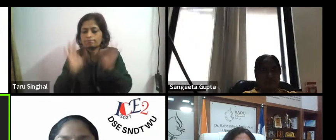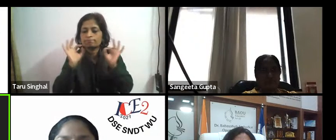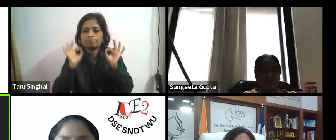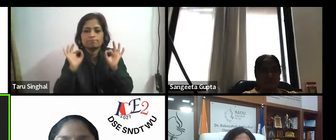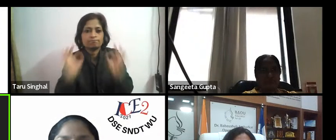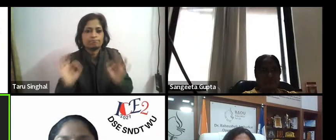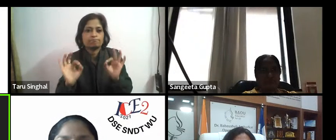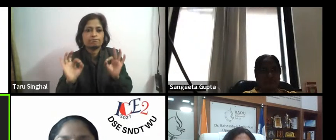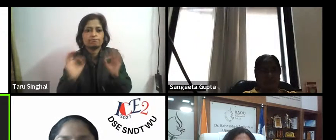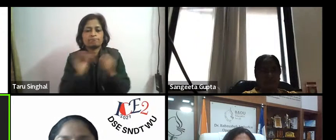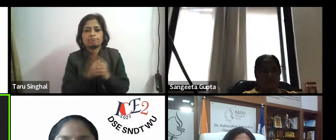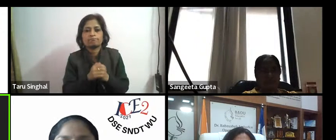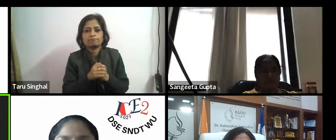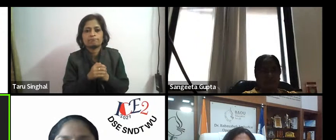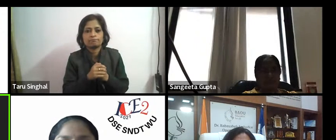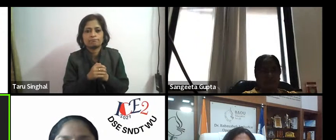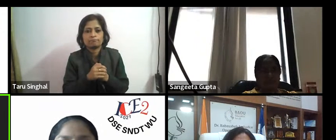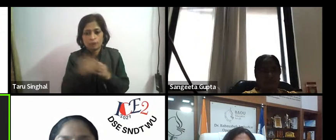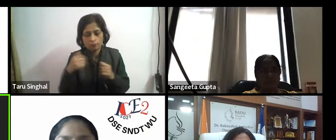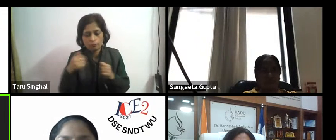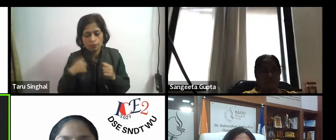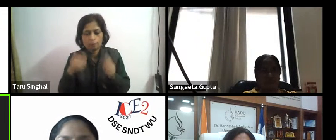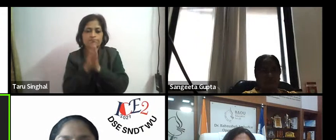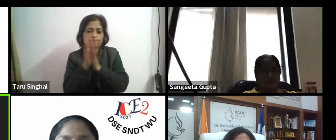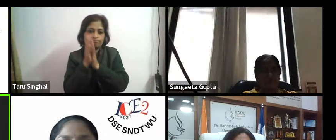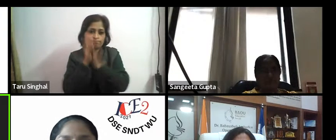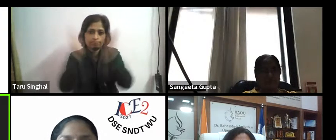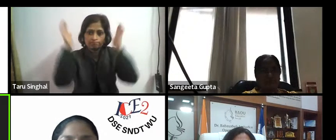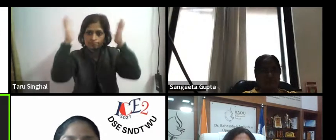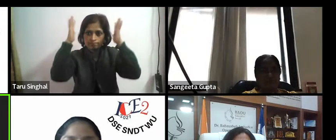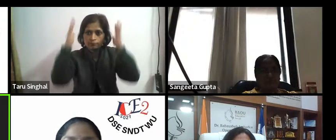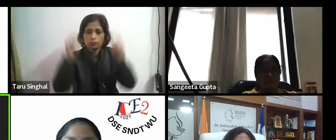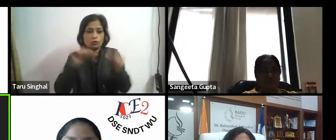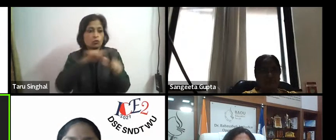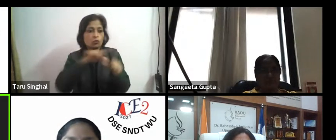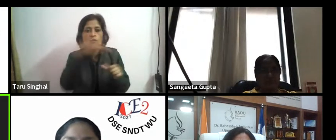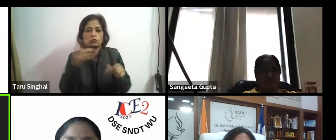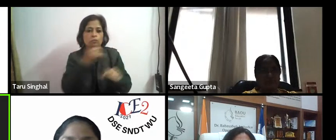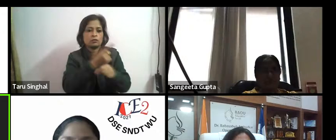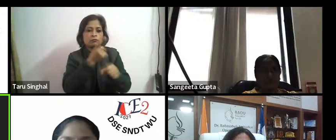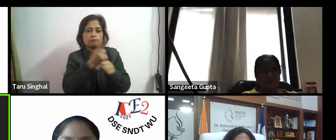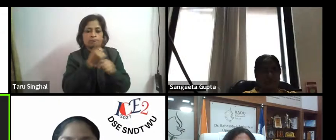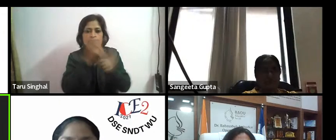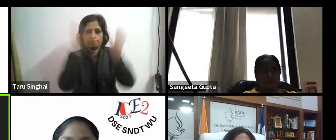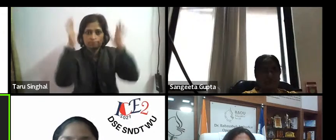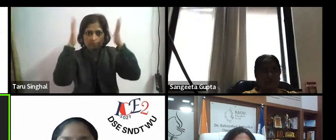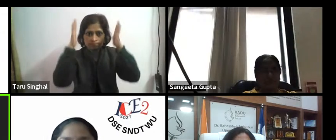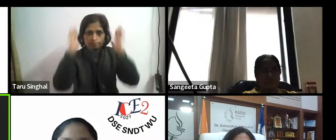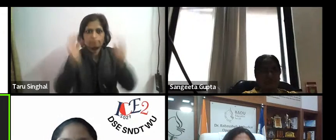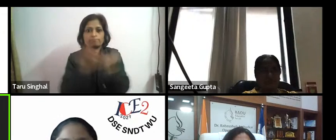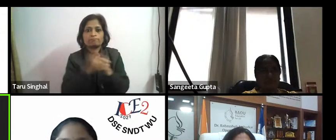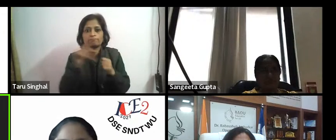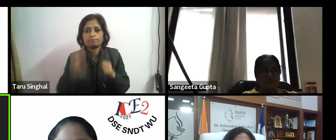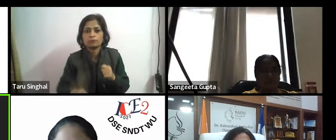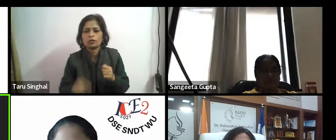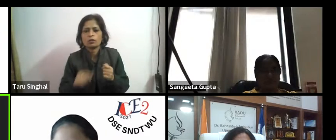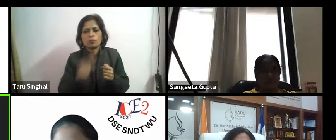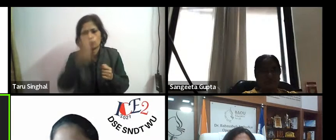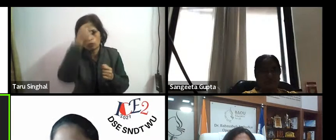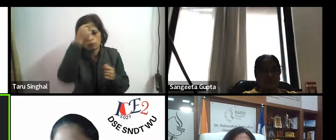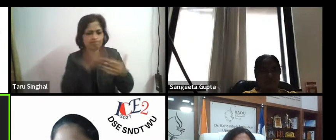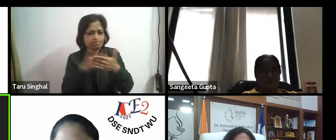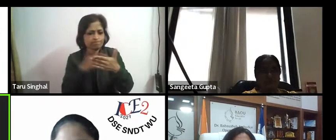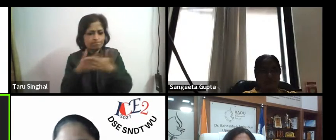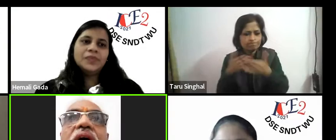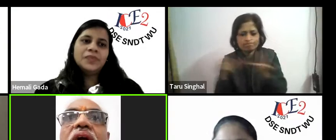system. And I applaud for the teaching community across the globe that they have really took up the challenge, shown